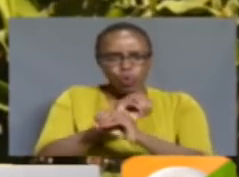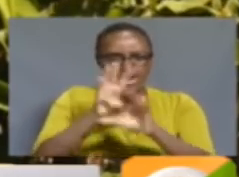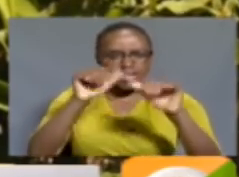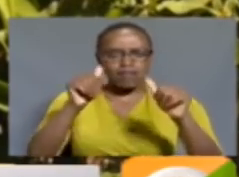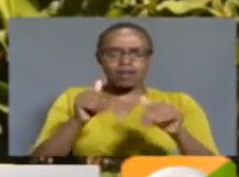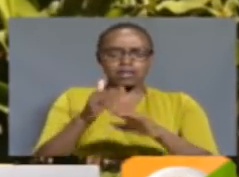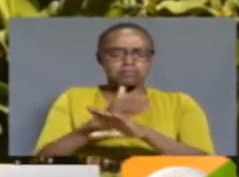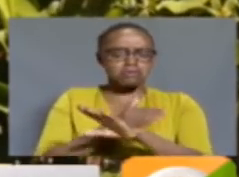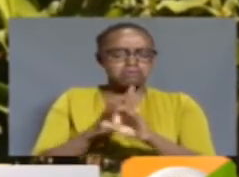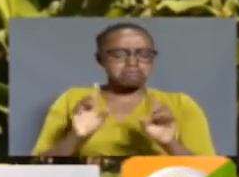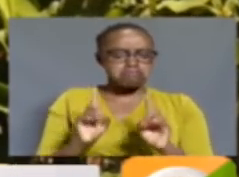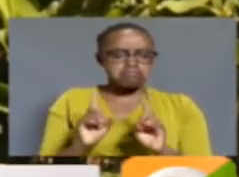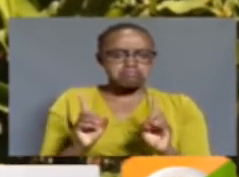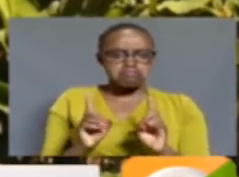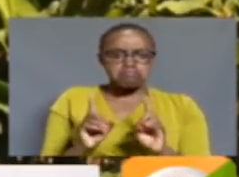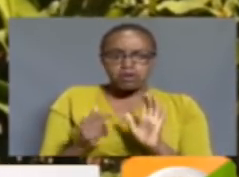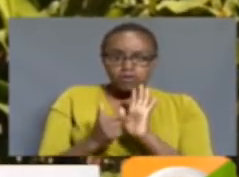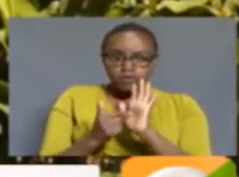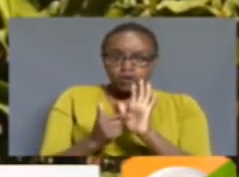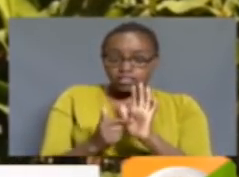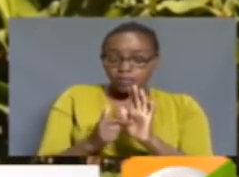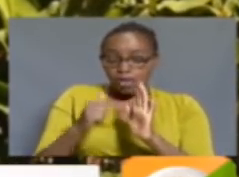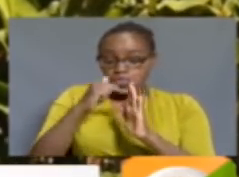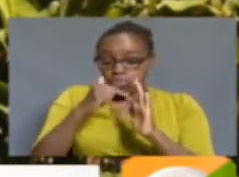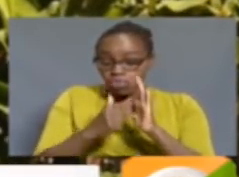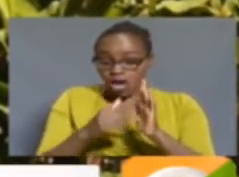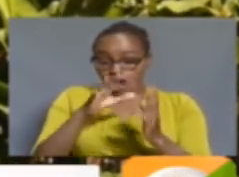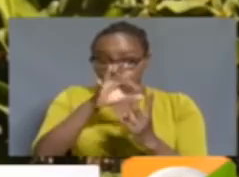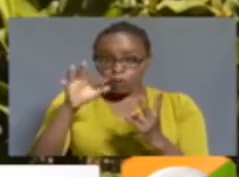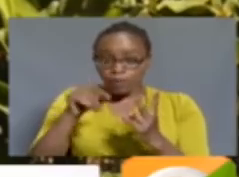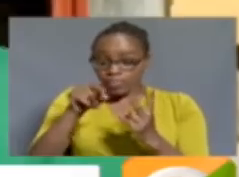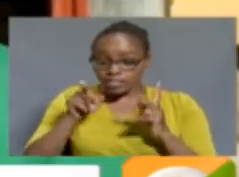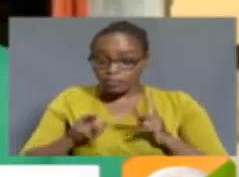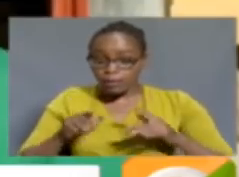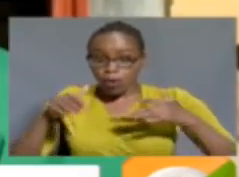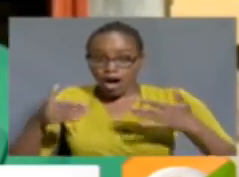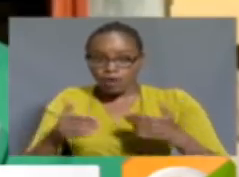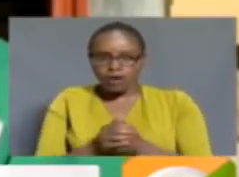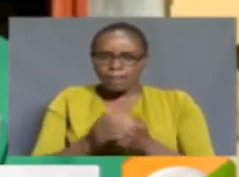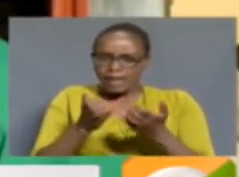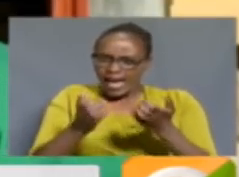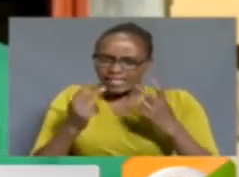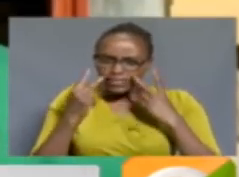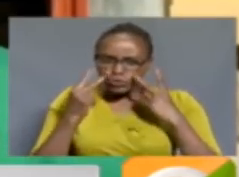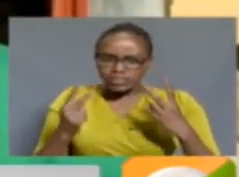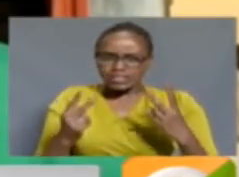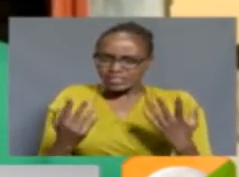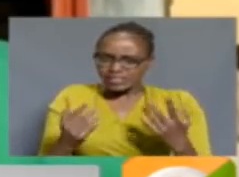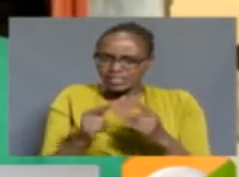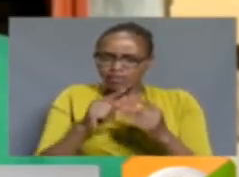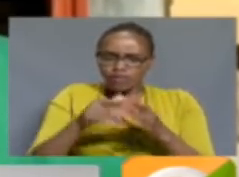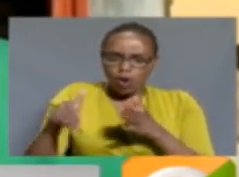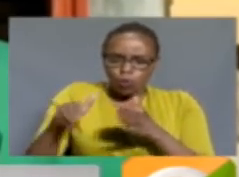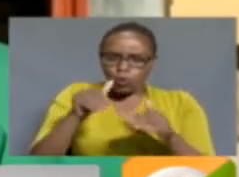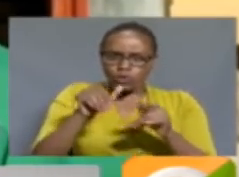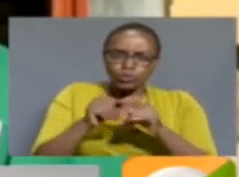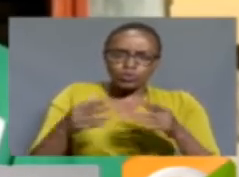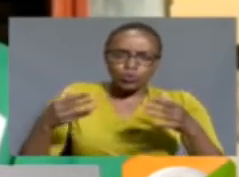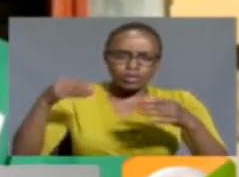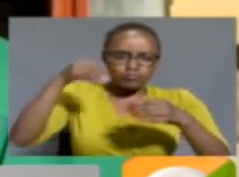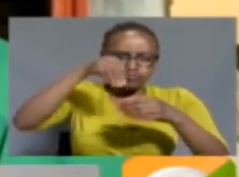clarified before. For example, the criteria of nominating these people. I needed to see a formula that will